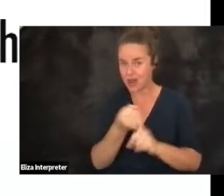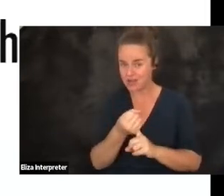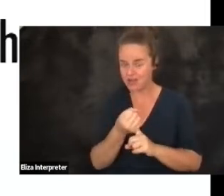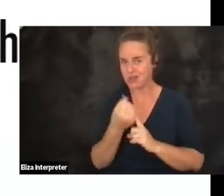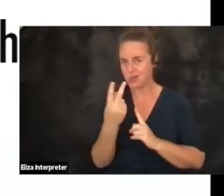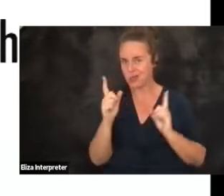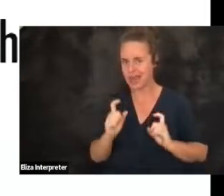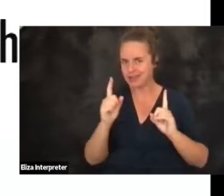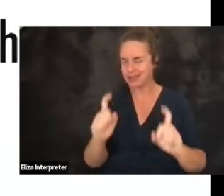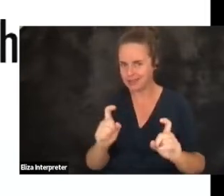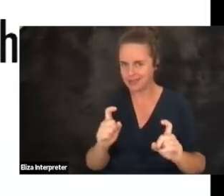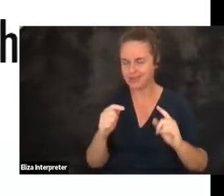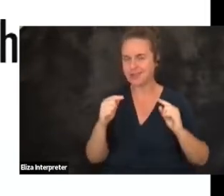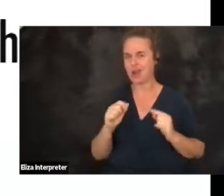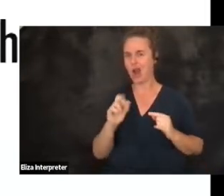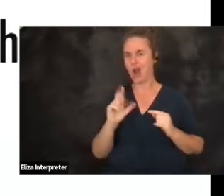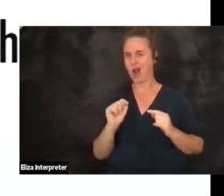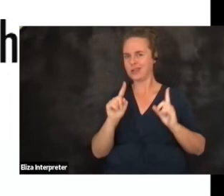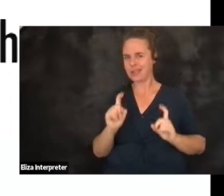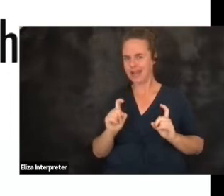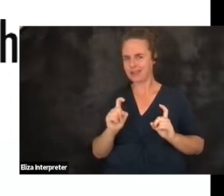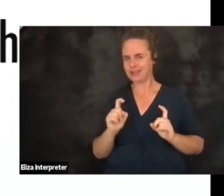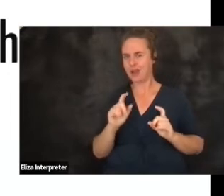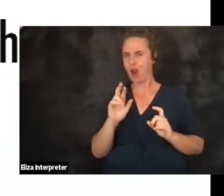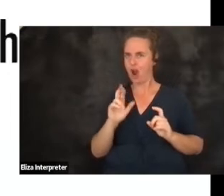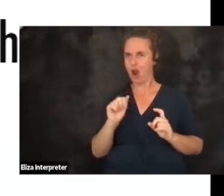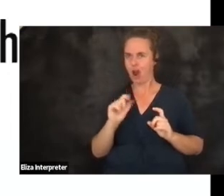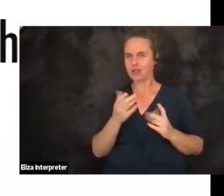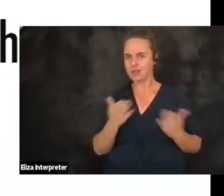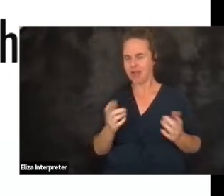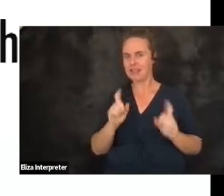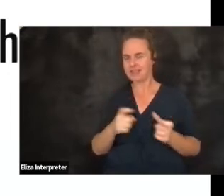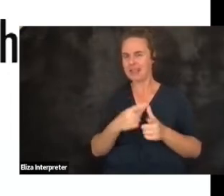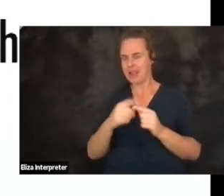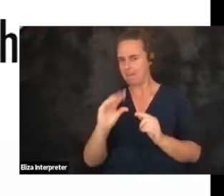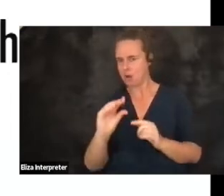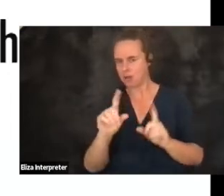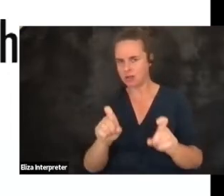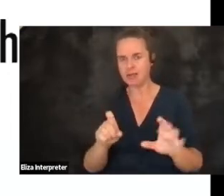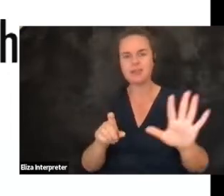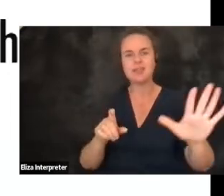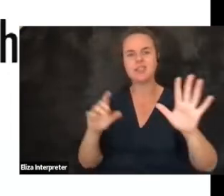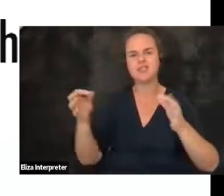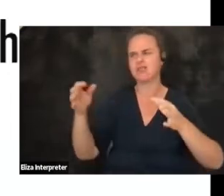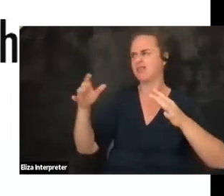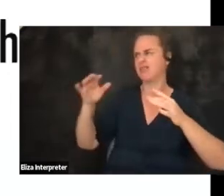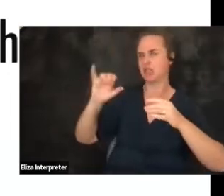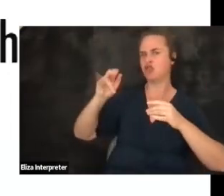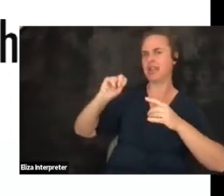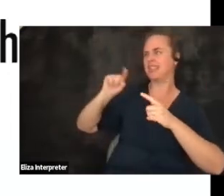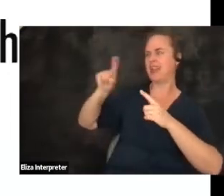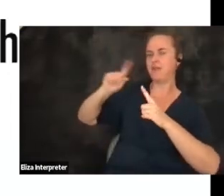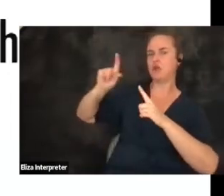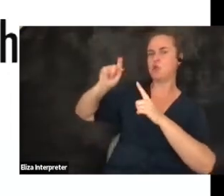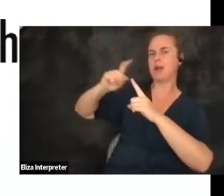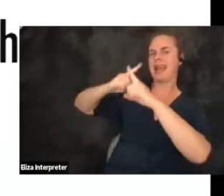Let's see, I guess I need to close this. I'll show you what actually. It may be, Krista, that everybody might need to like X out of their little text box, their poll, in order to